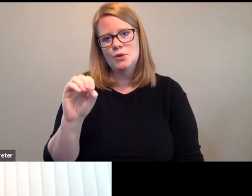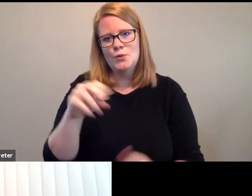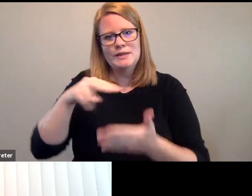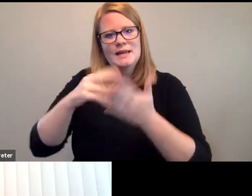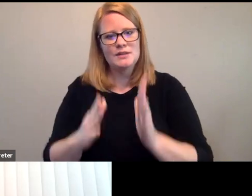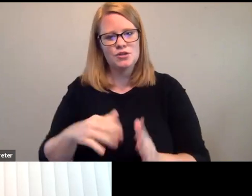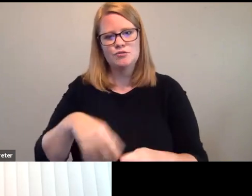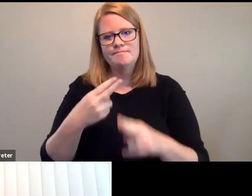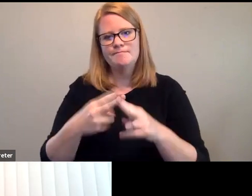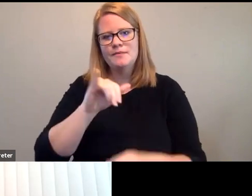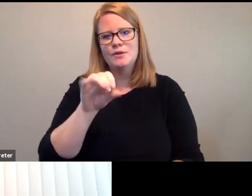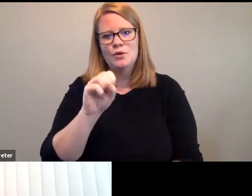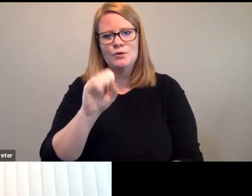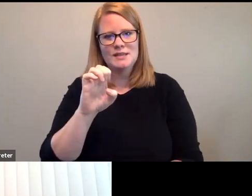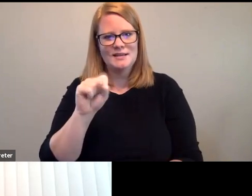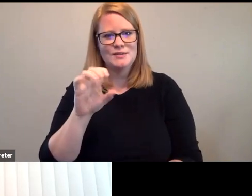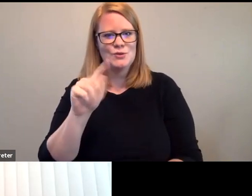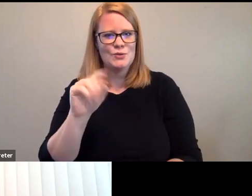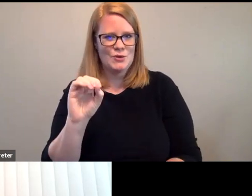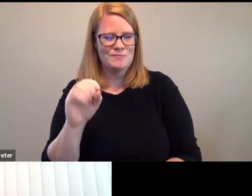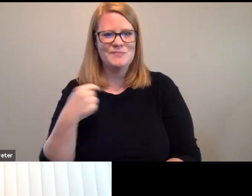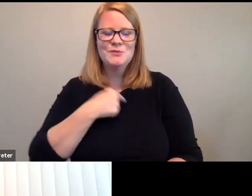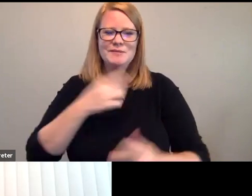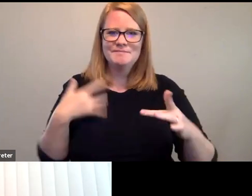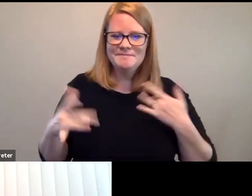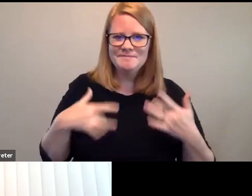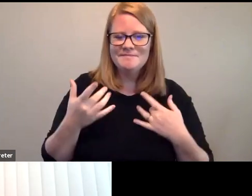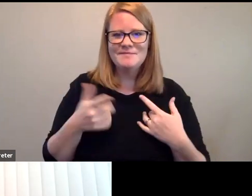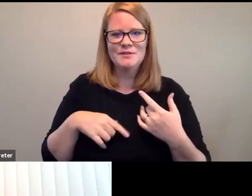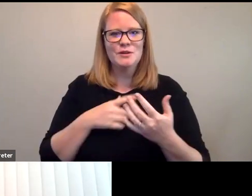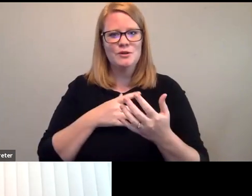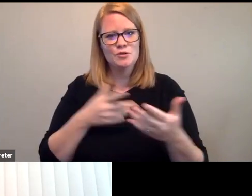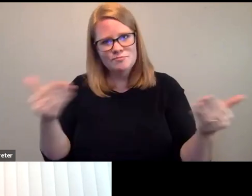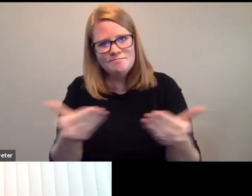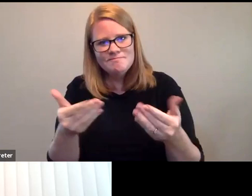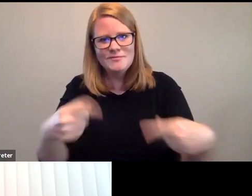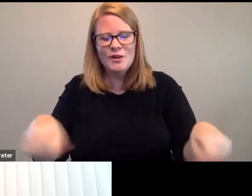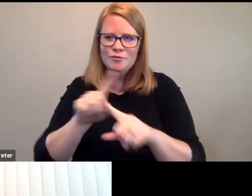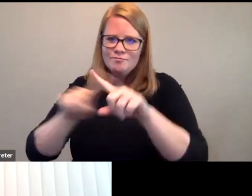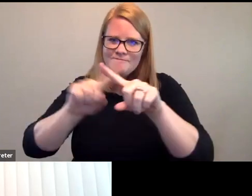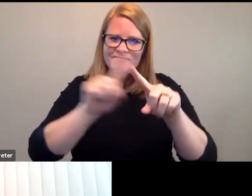these incredible tradition bearers and artists to the screen.